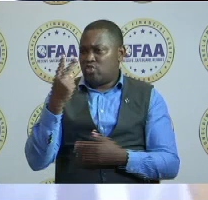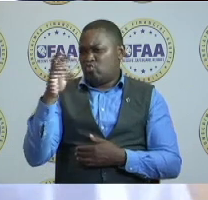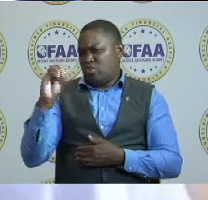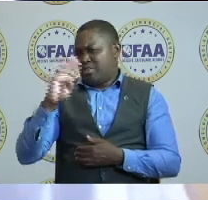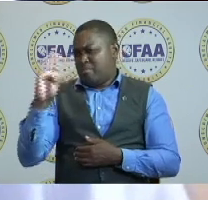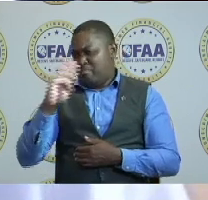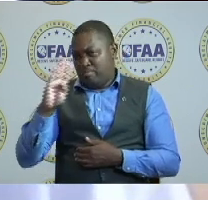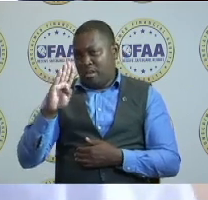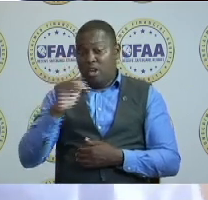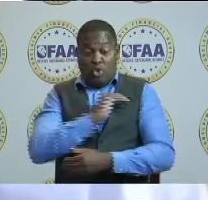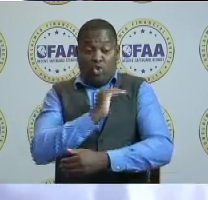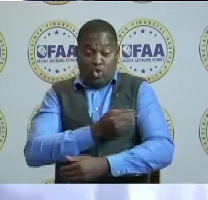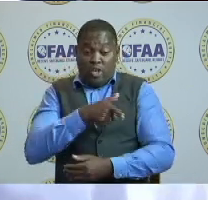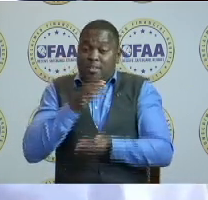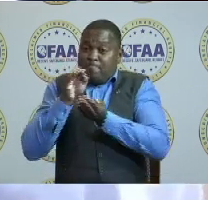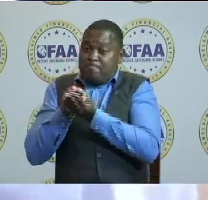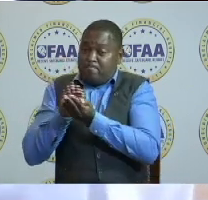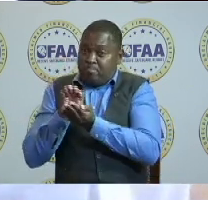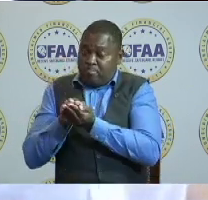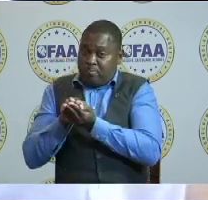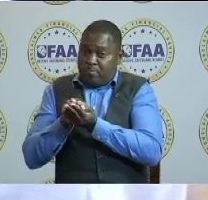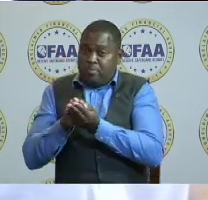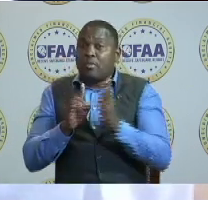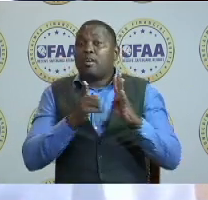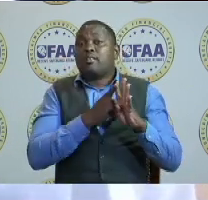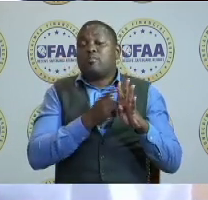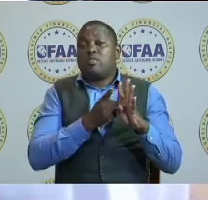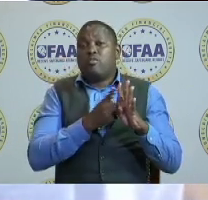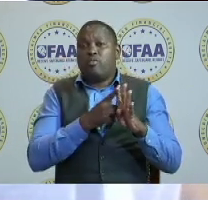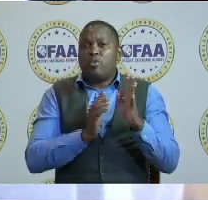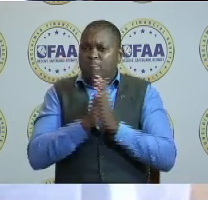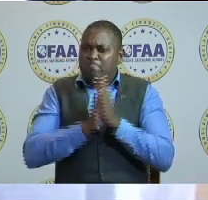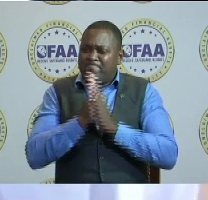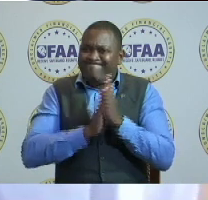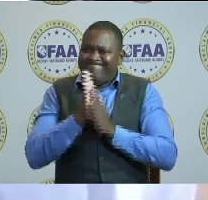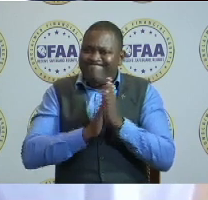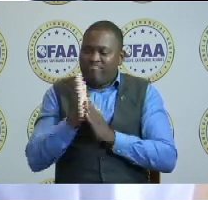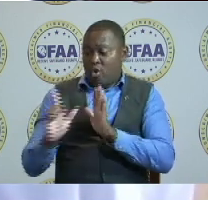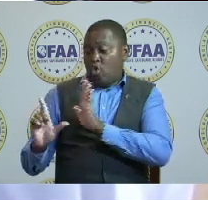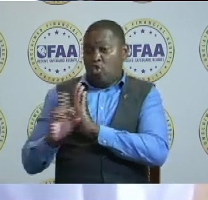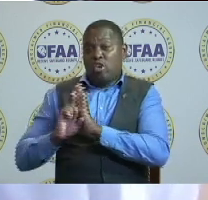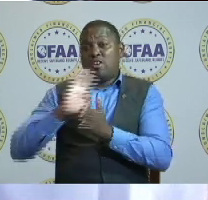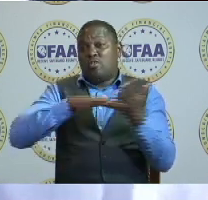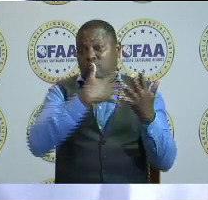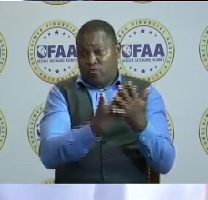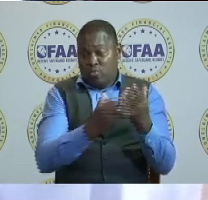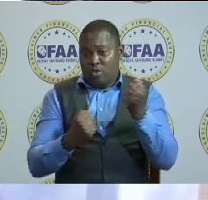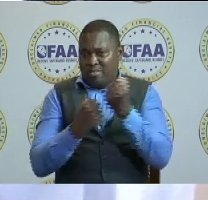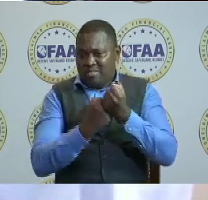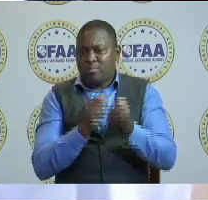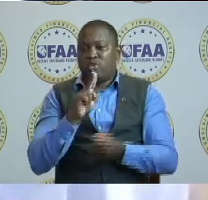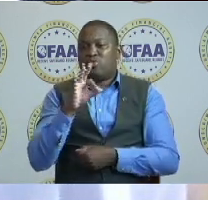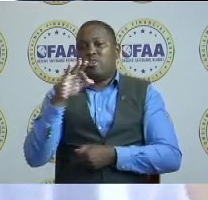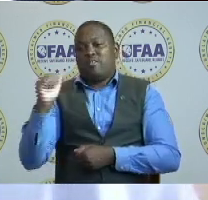after. And then finally, number four, a robust and facilitative legal framework to support the